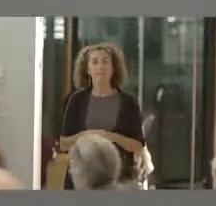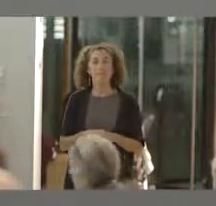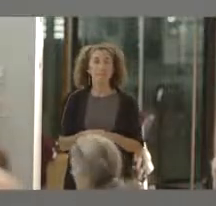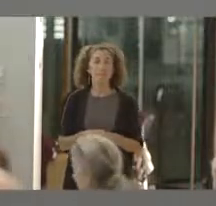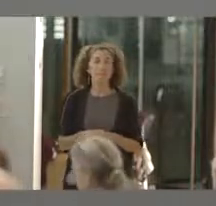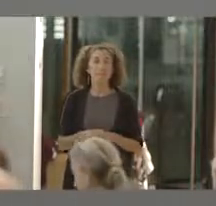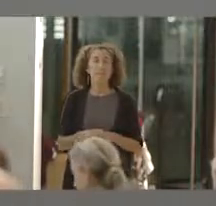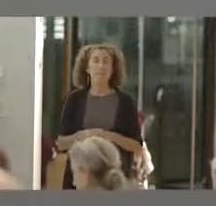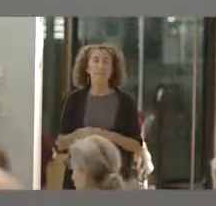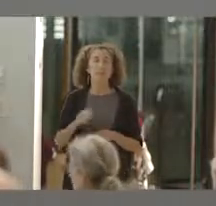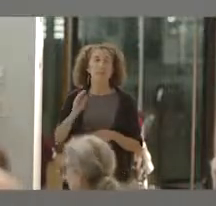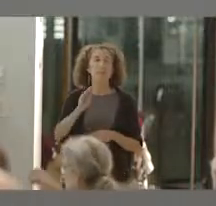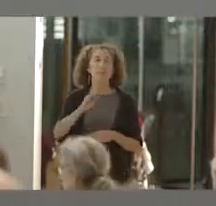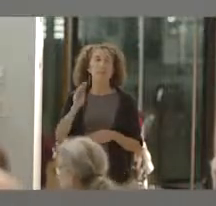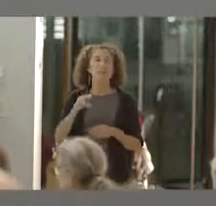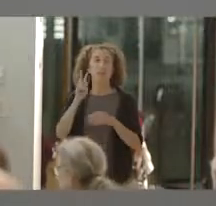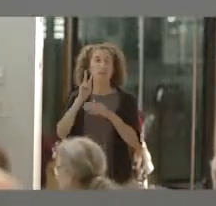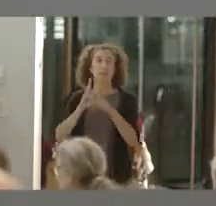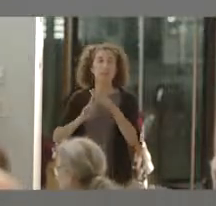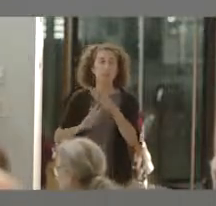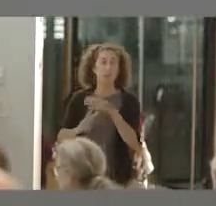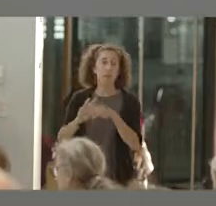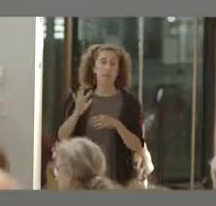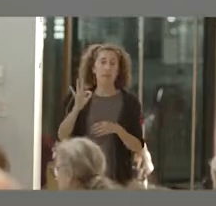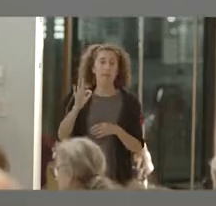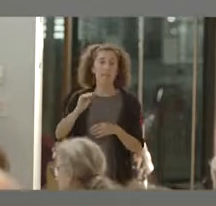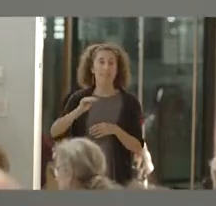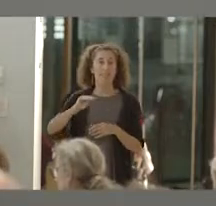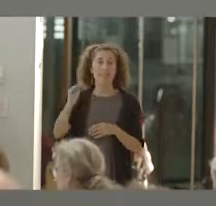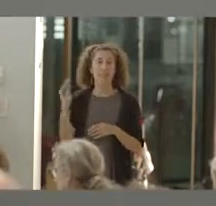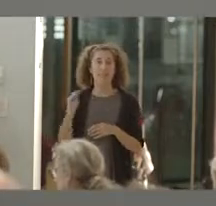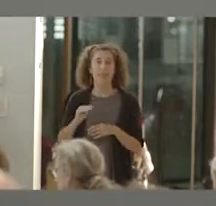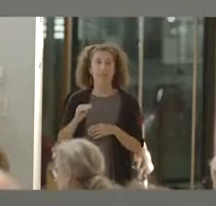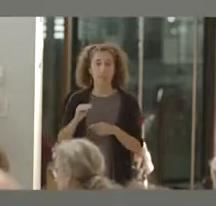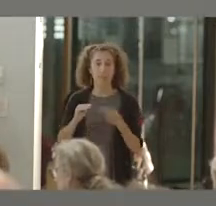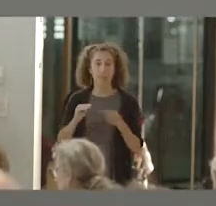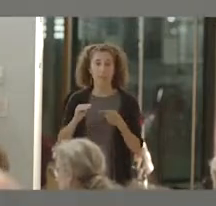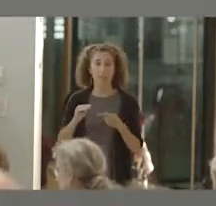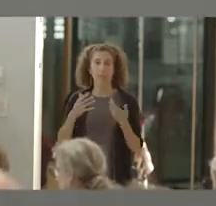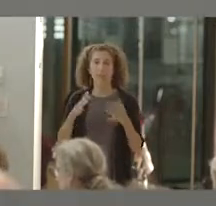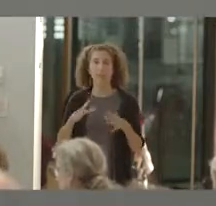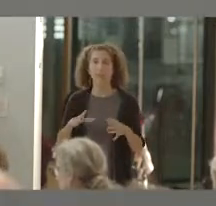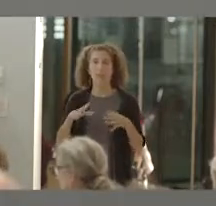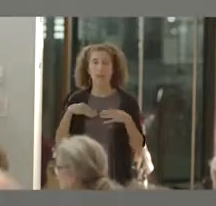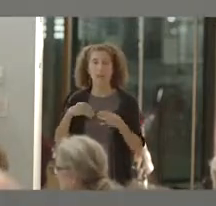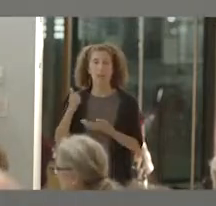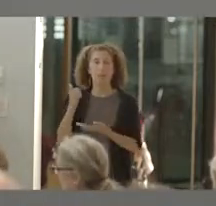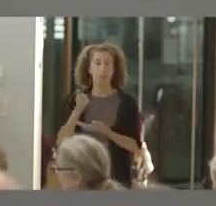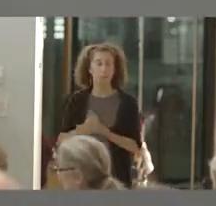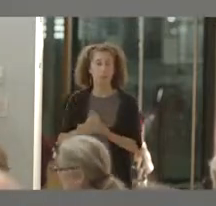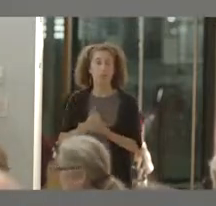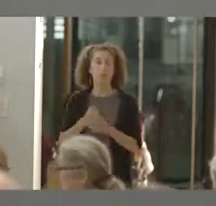percentile that's being projected for sea level rise is 90%, is the 90th percentile. That has been adopted as the most prudent course